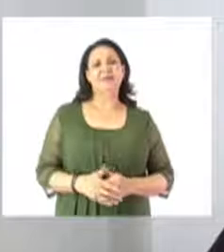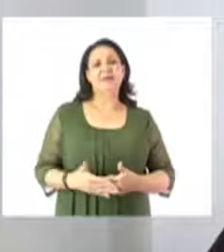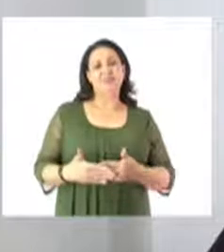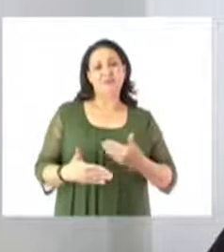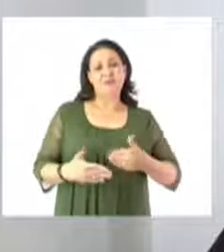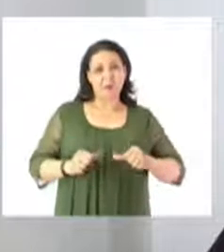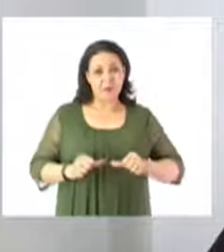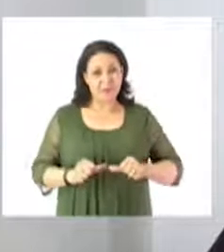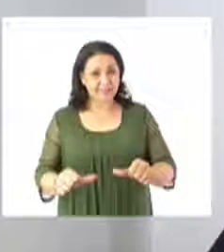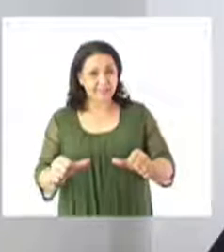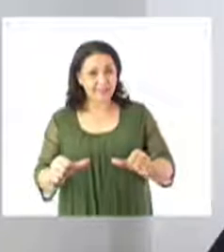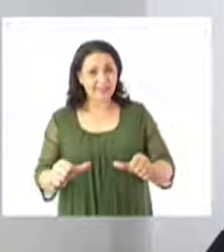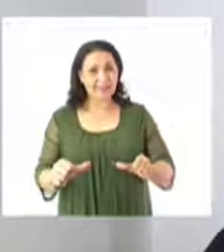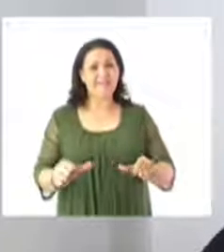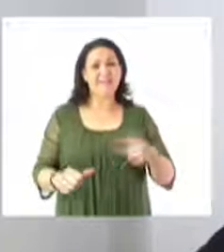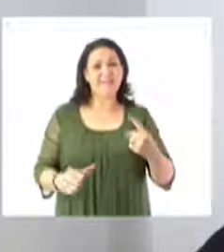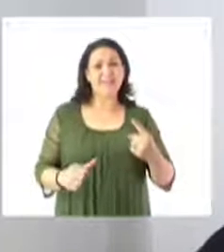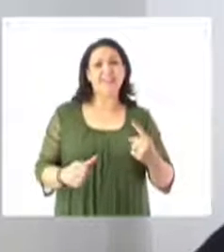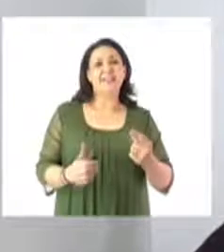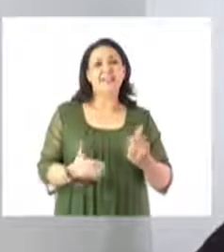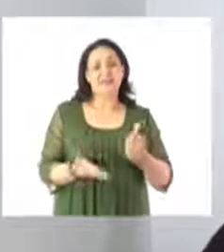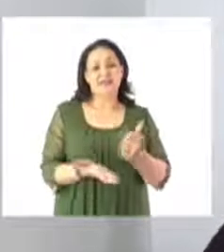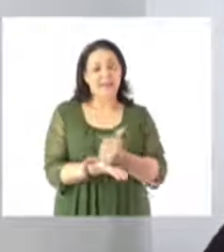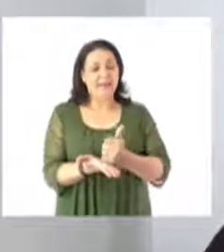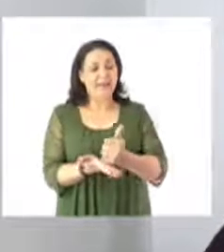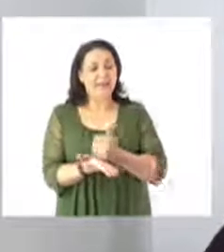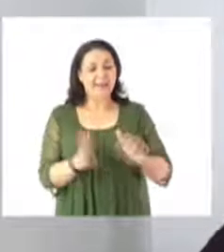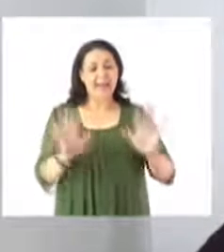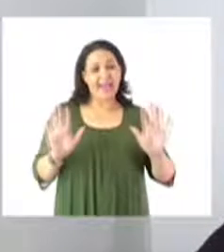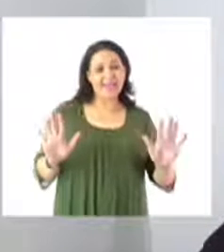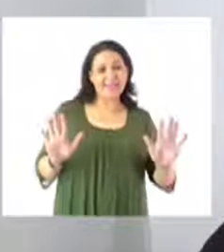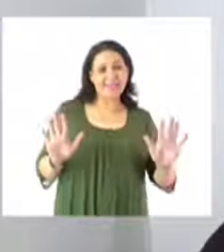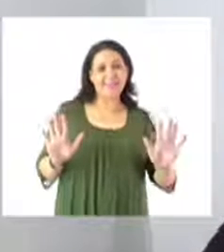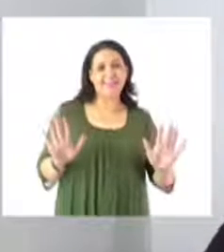us to sanitize our hands.